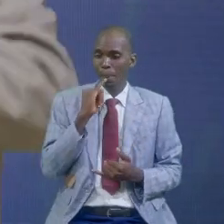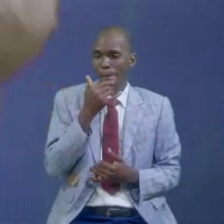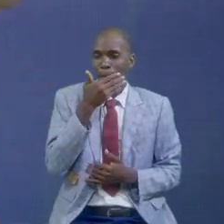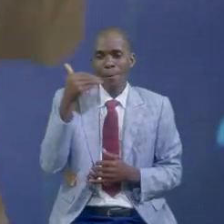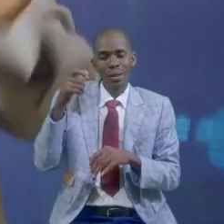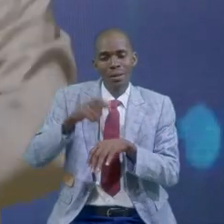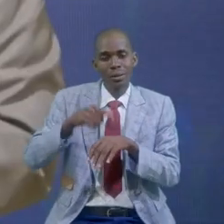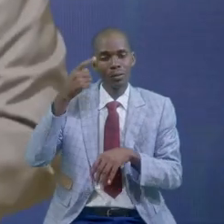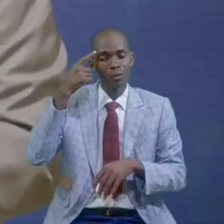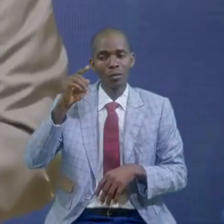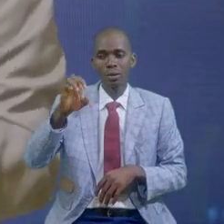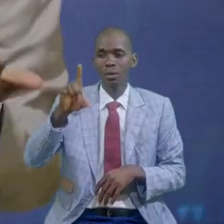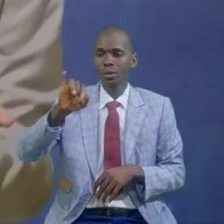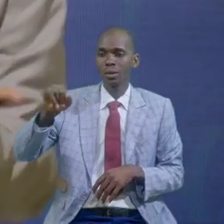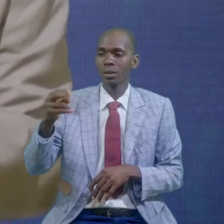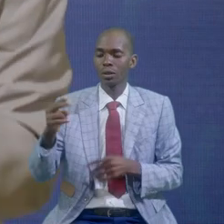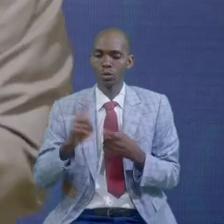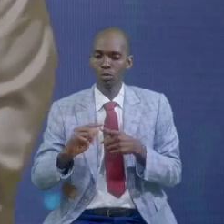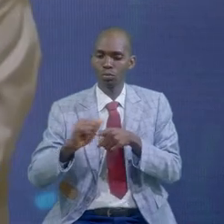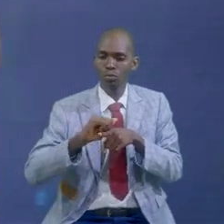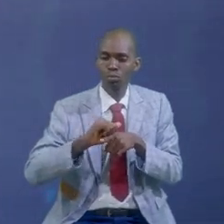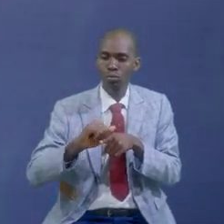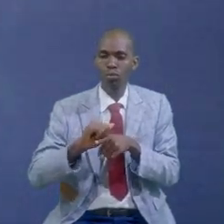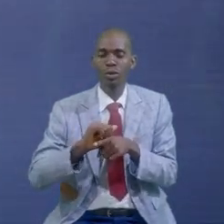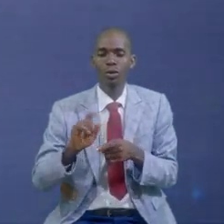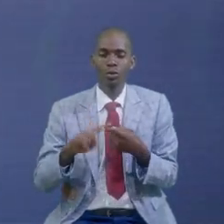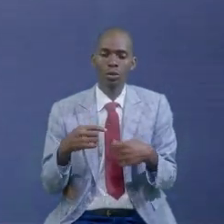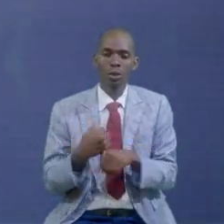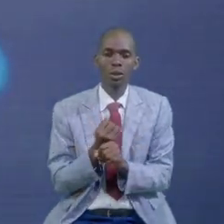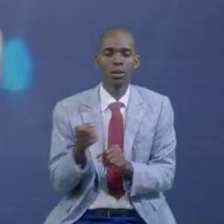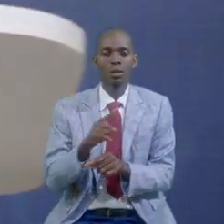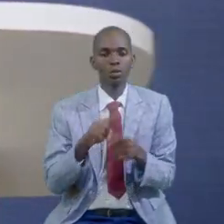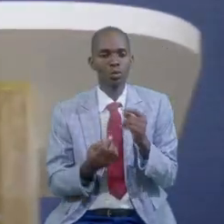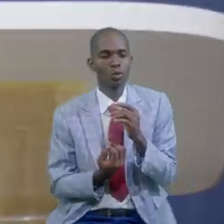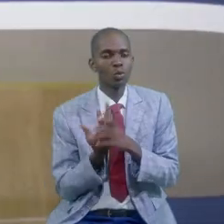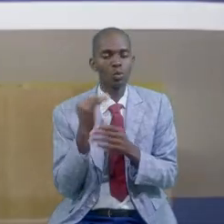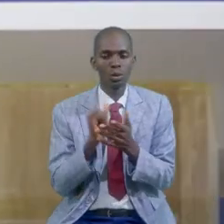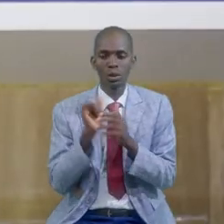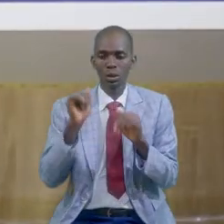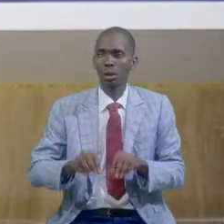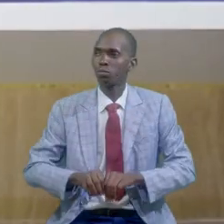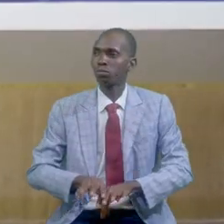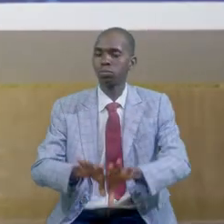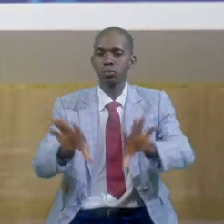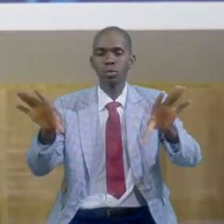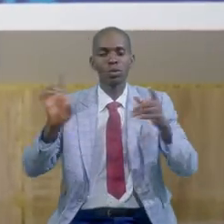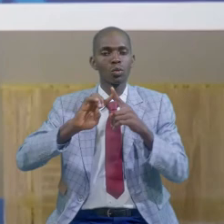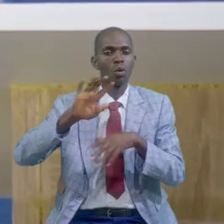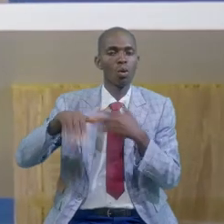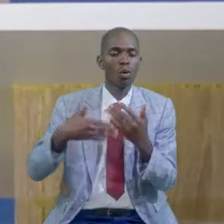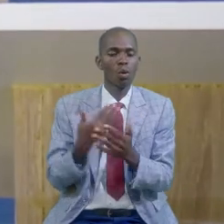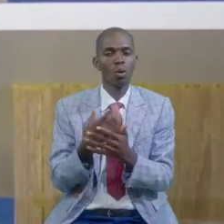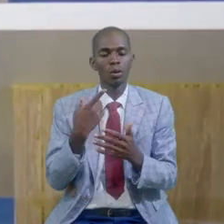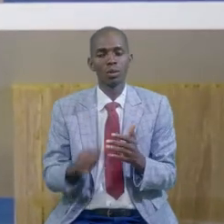with him, and then they will go all through the town, all through the state, all through the tribe, all through